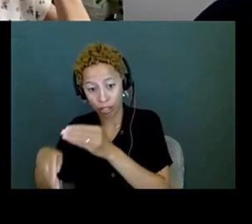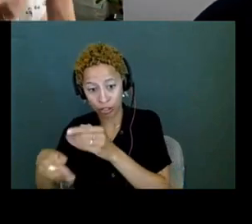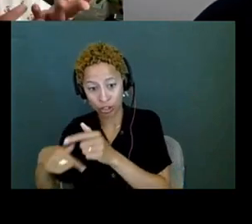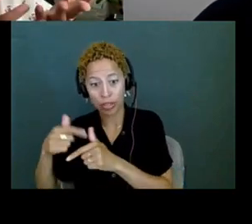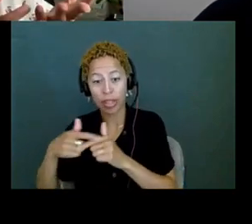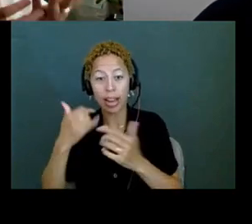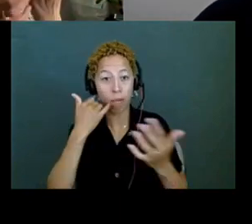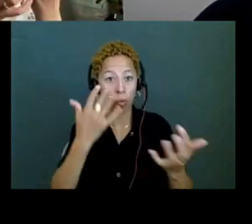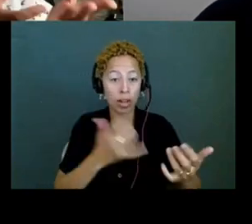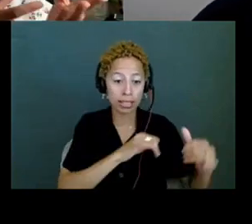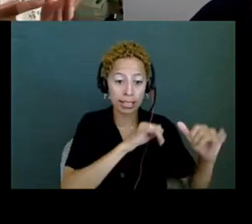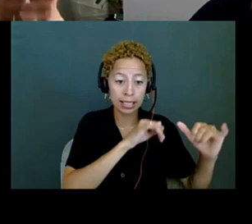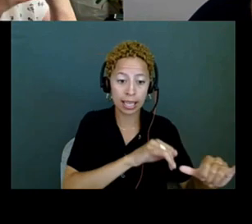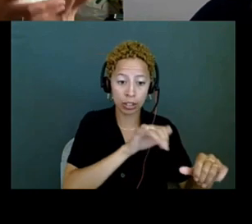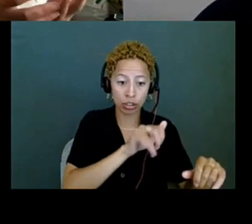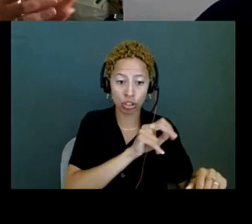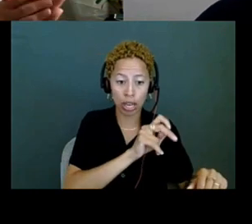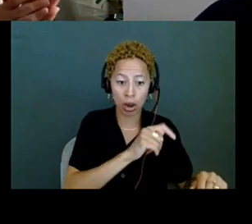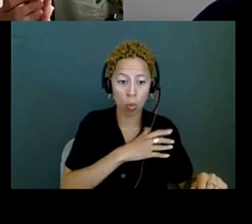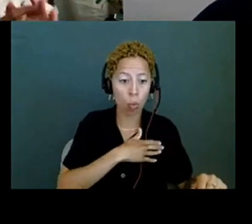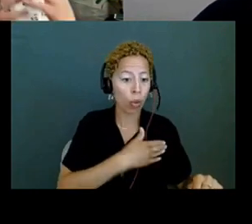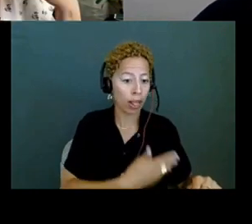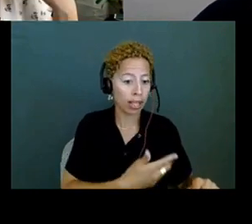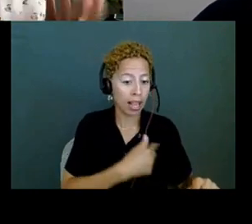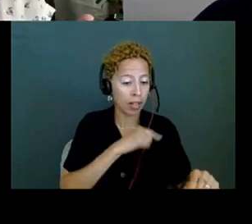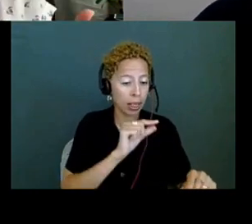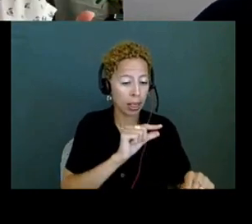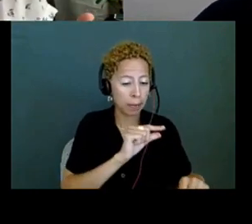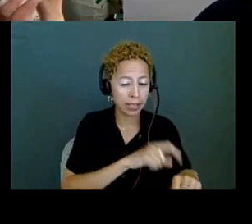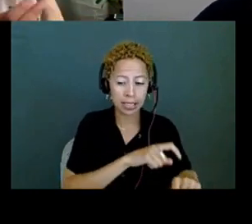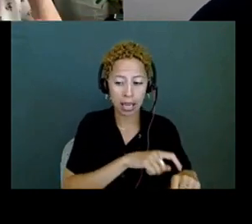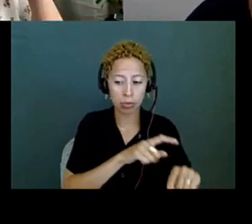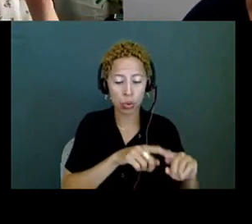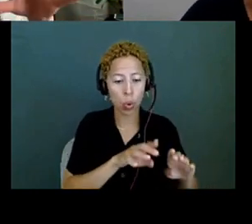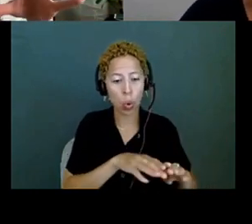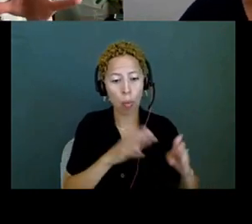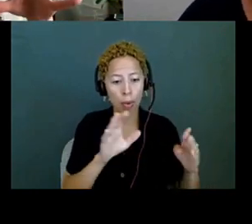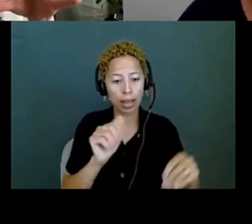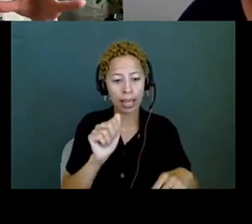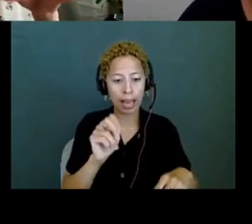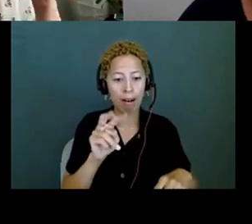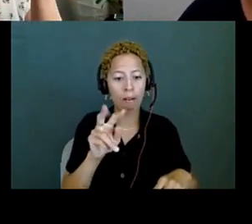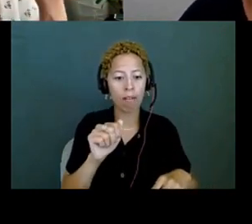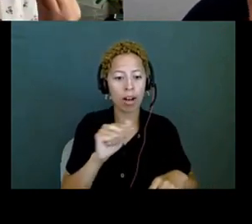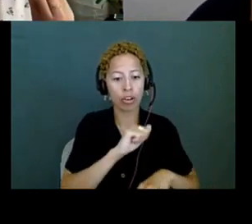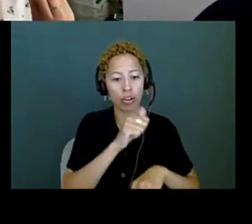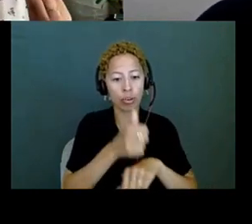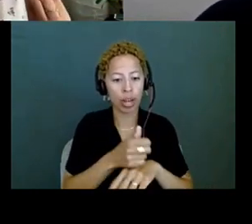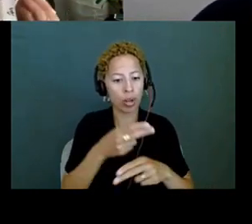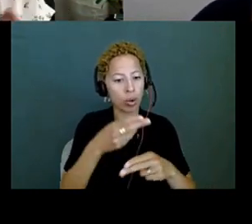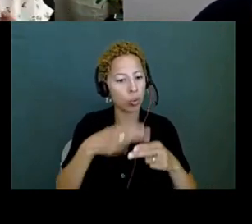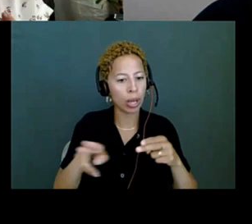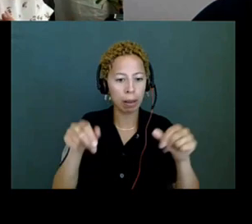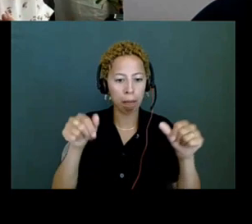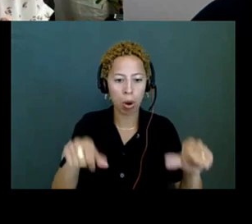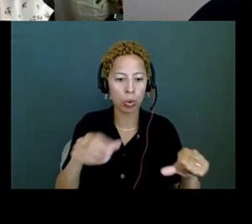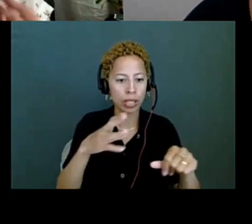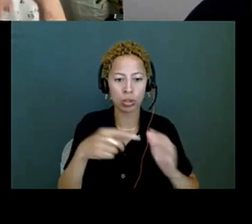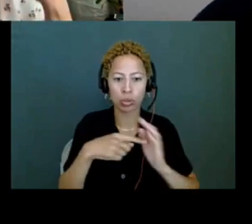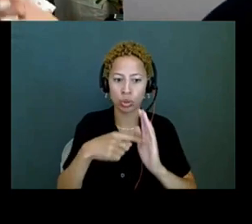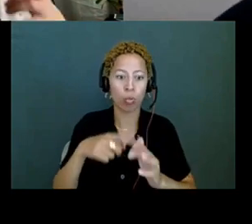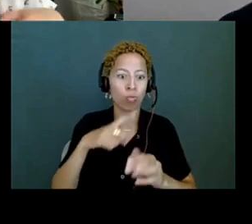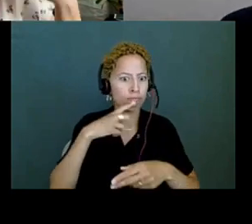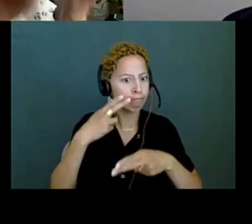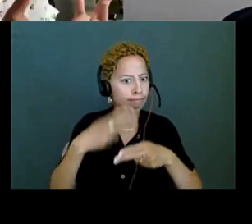stay, Janet is willing and has a bit of time to open Canva, create a quick post and show you how quick and easy it is